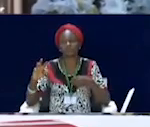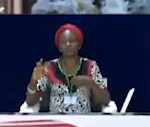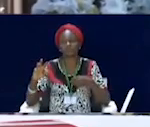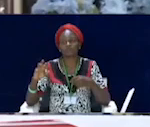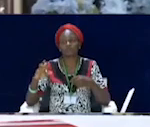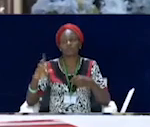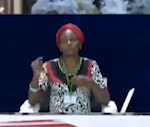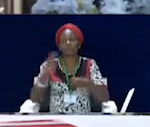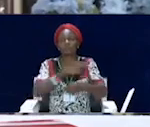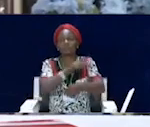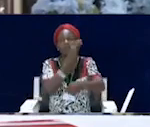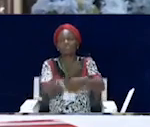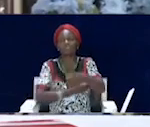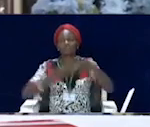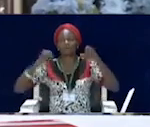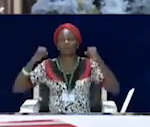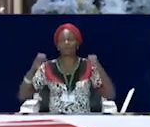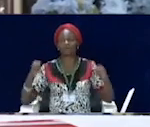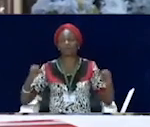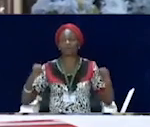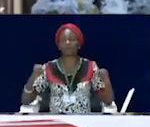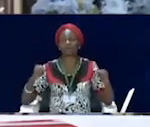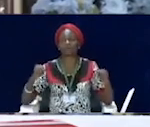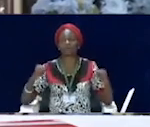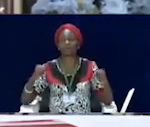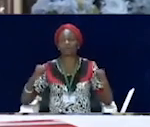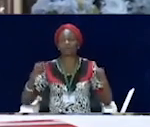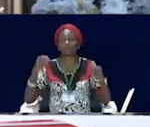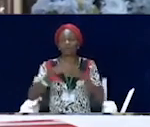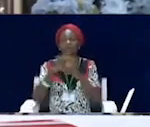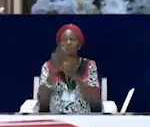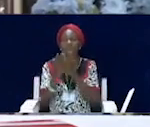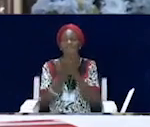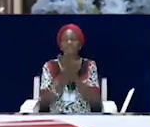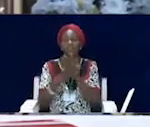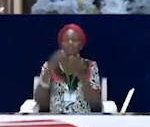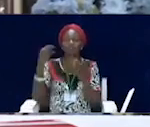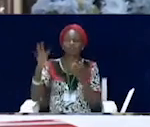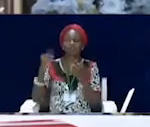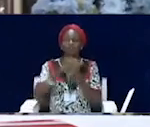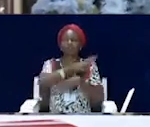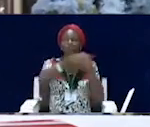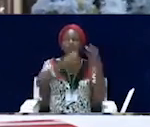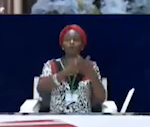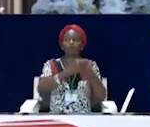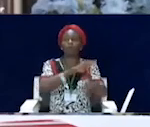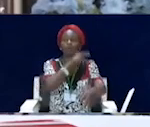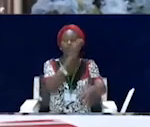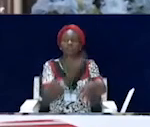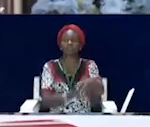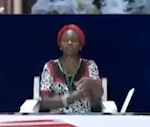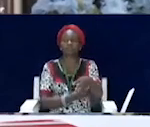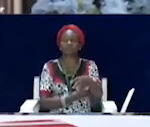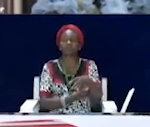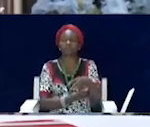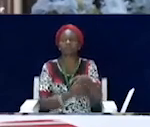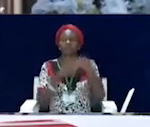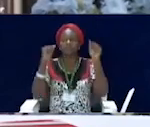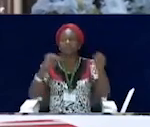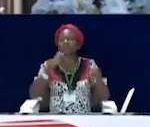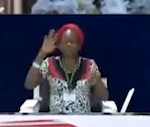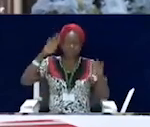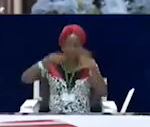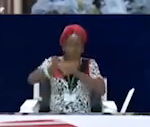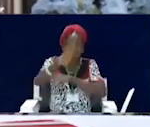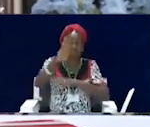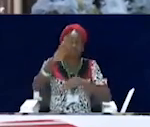the mighty power in the hands of the Almighty cannot penetrate